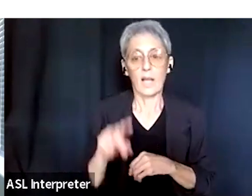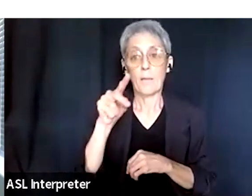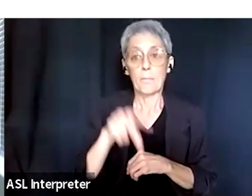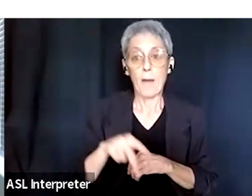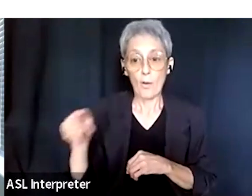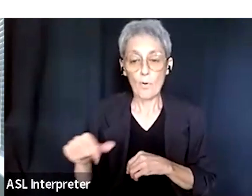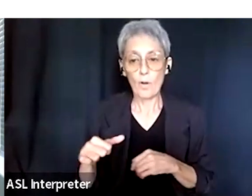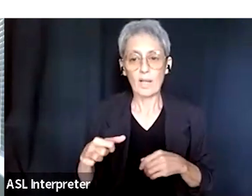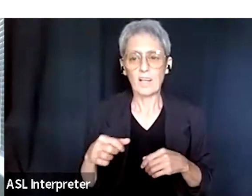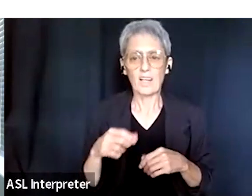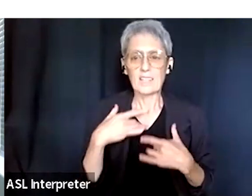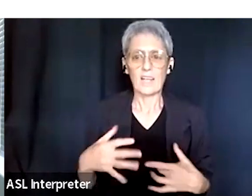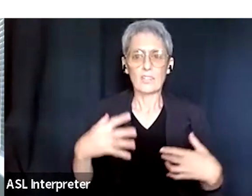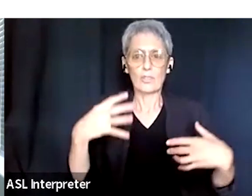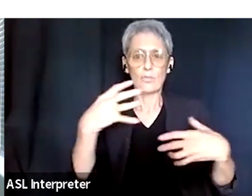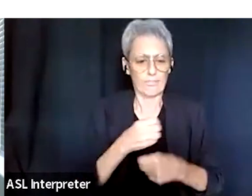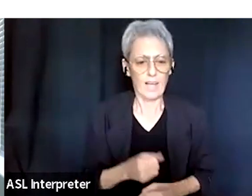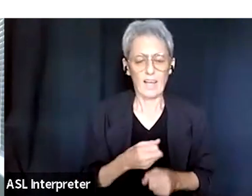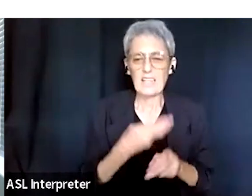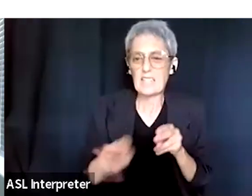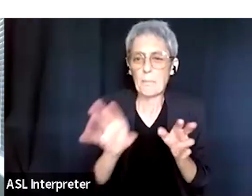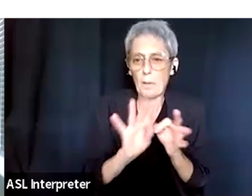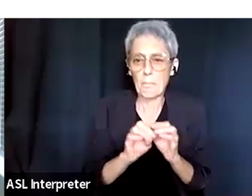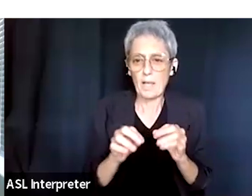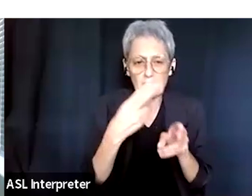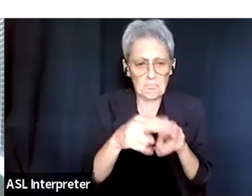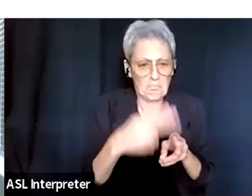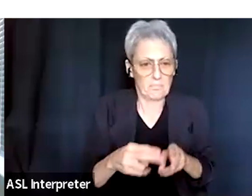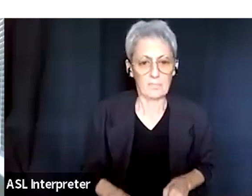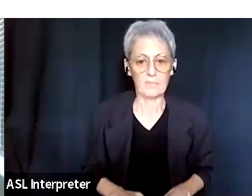messages. He says in front of a PowerPoint slide.